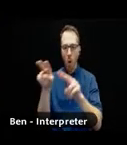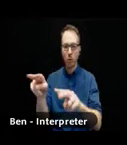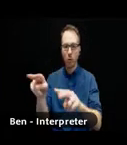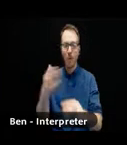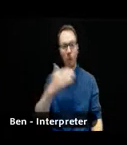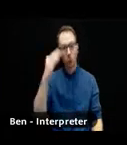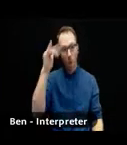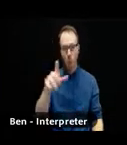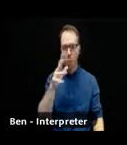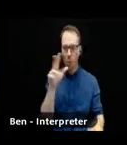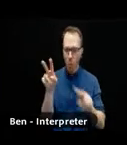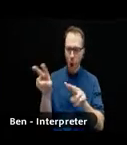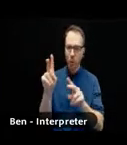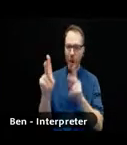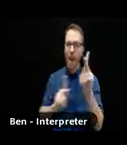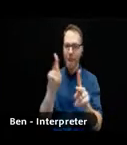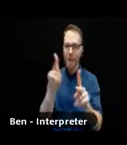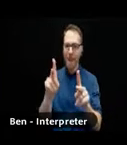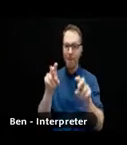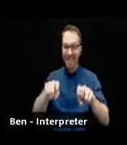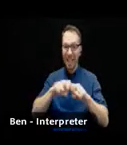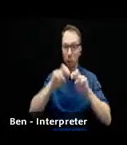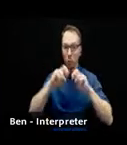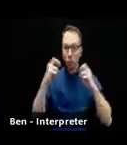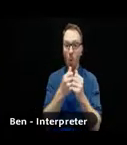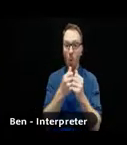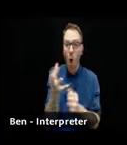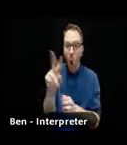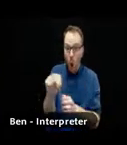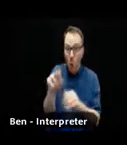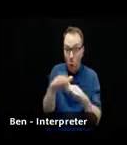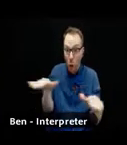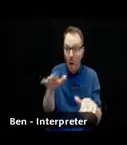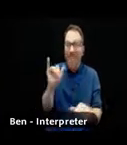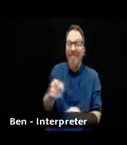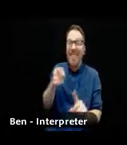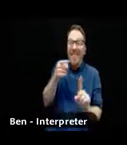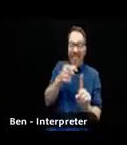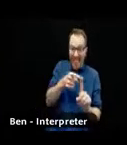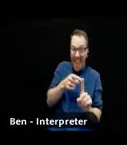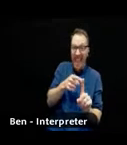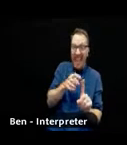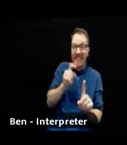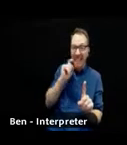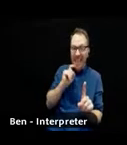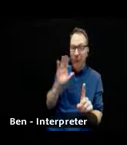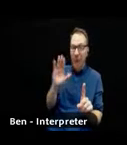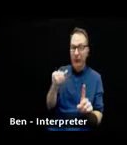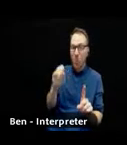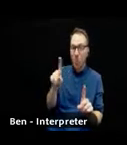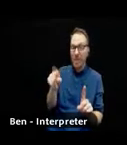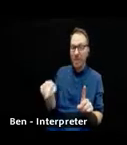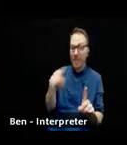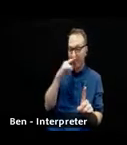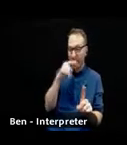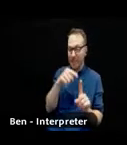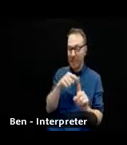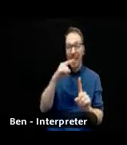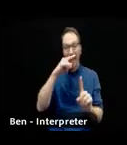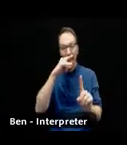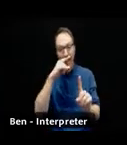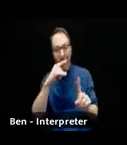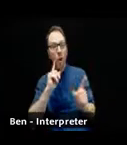going to be watching people sitting in circle with their own children that they sexually abused, admitting that they sexually abused these kids. The kids are